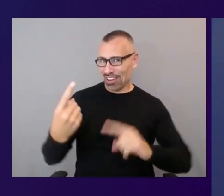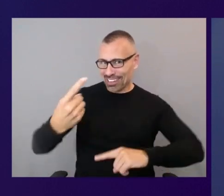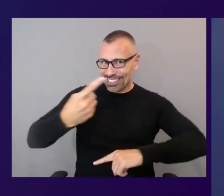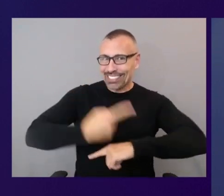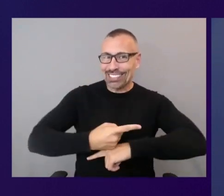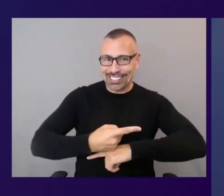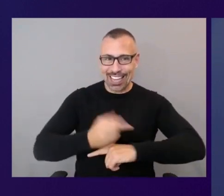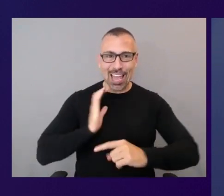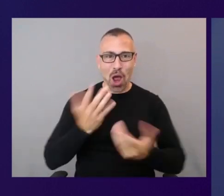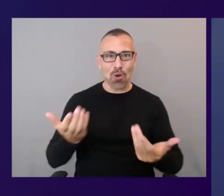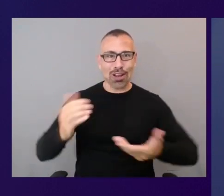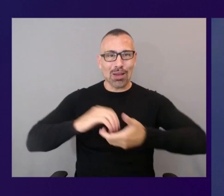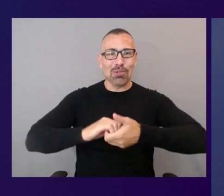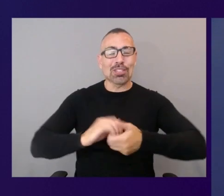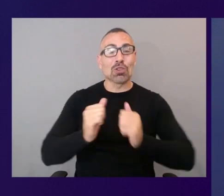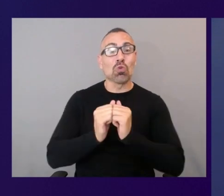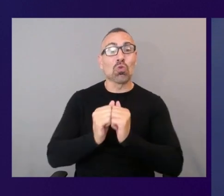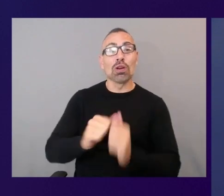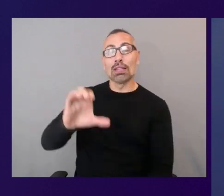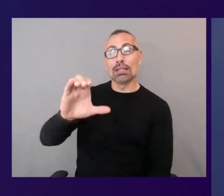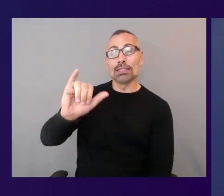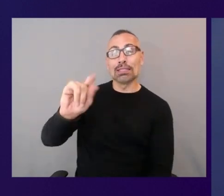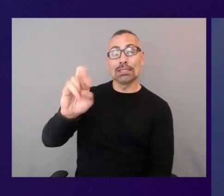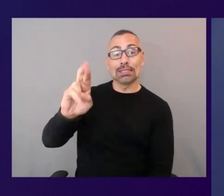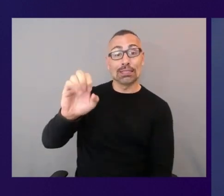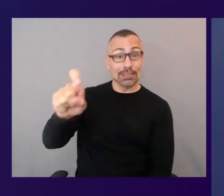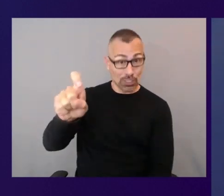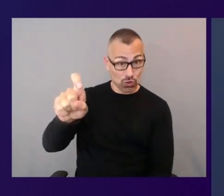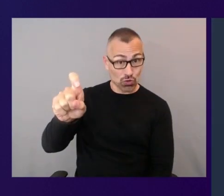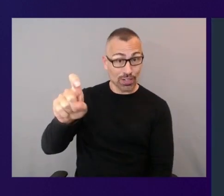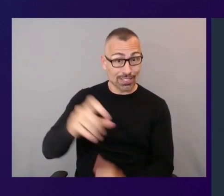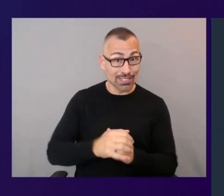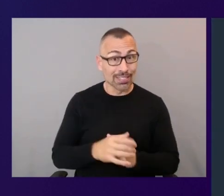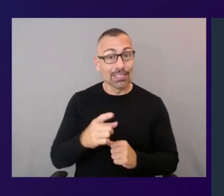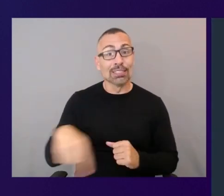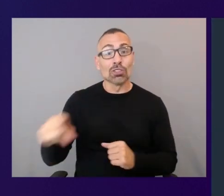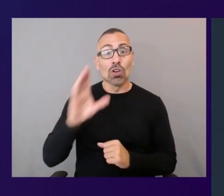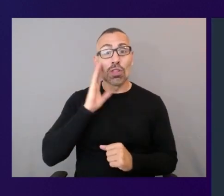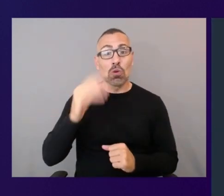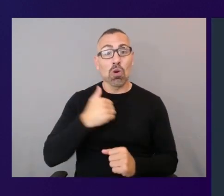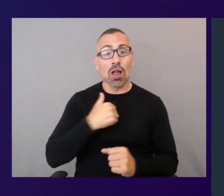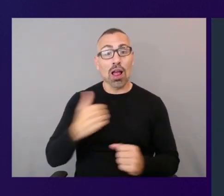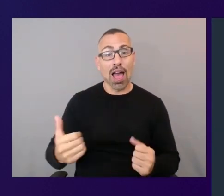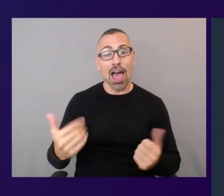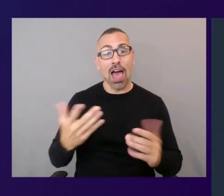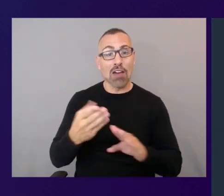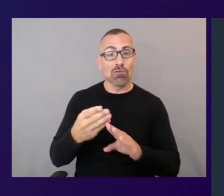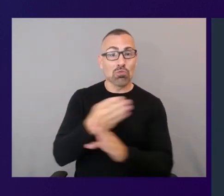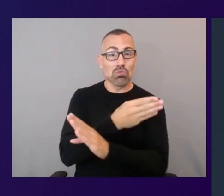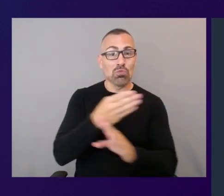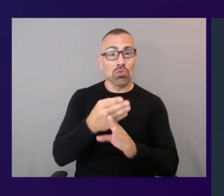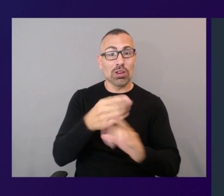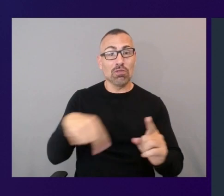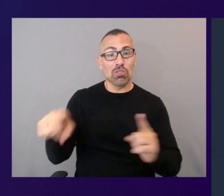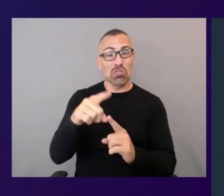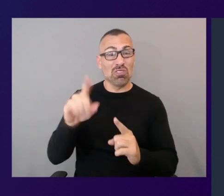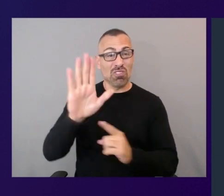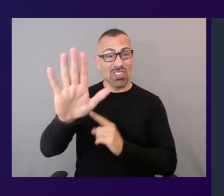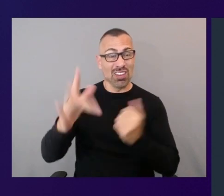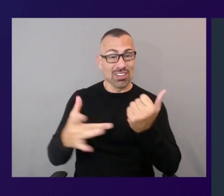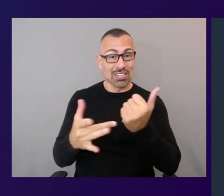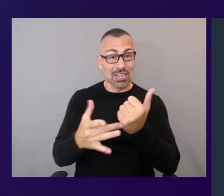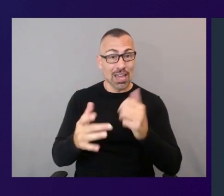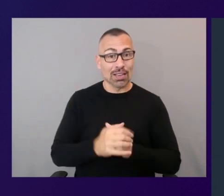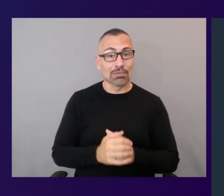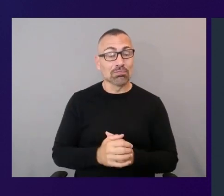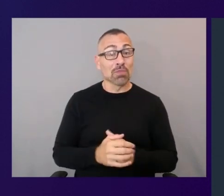with Citrix, available in Tech Preview. And as AM and Jeff mentioned, we're available on Twitch and we're available on LinkedIn Live